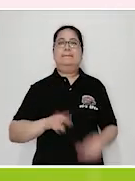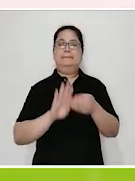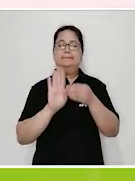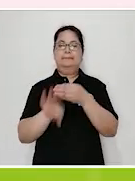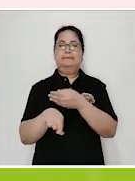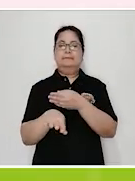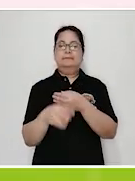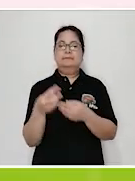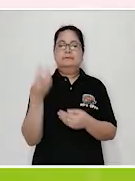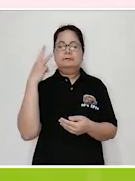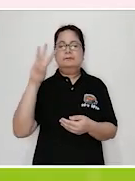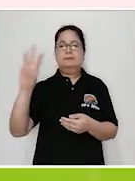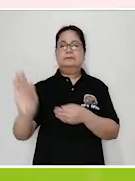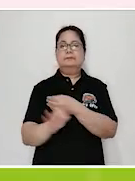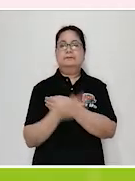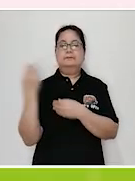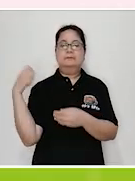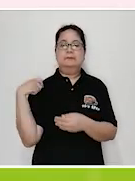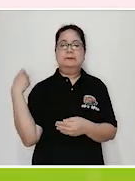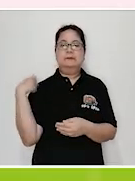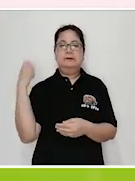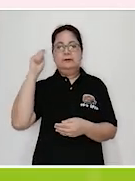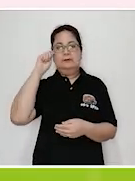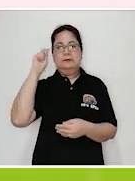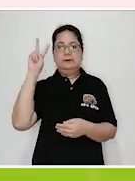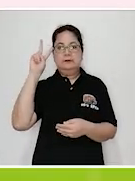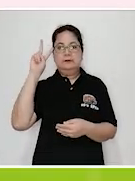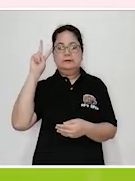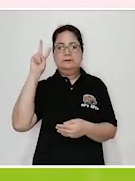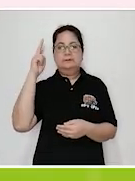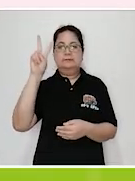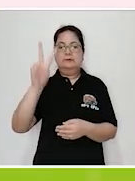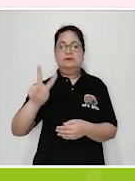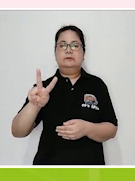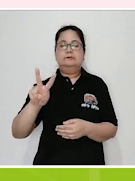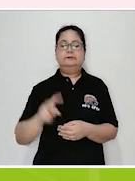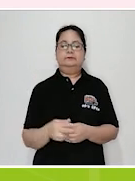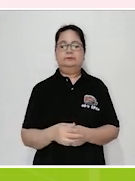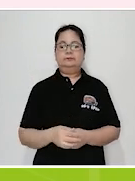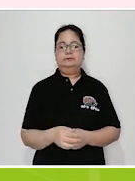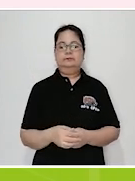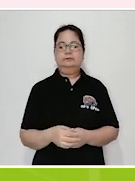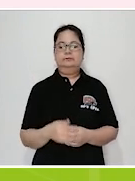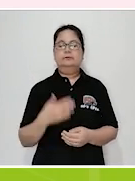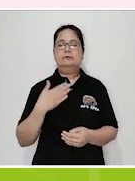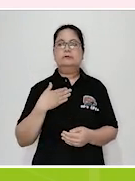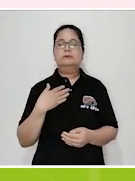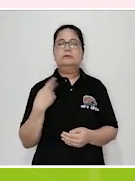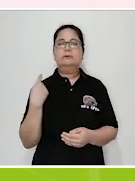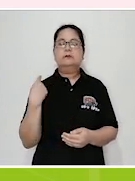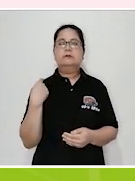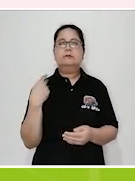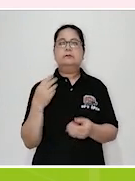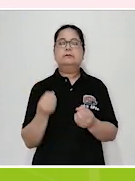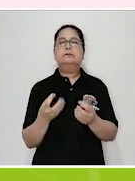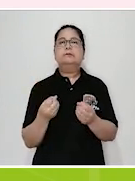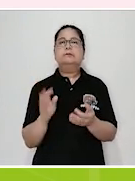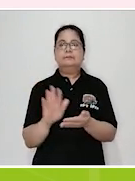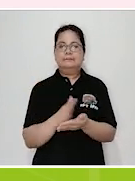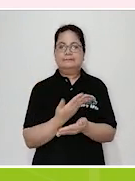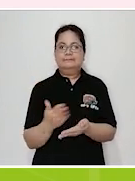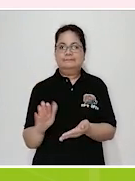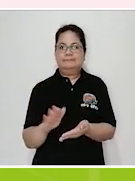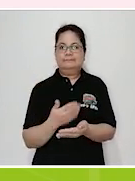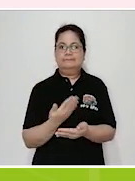Welcome back! You are still watching Fernandino Teens TV Season 2. I still have a lot more